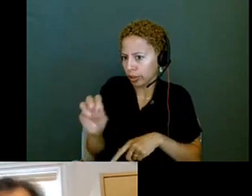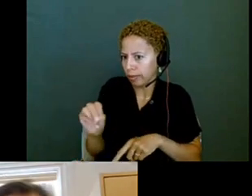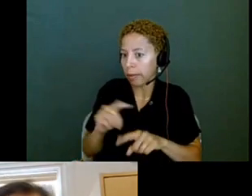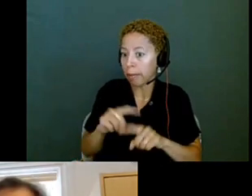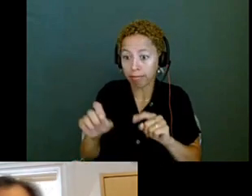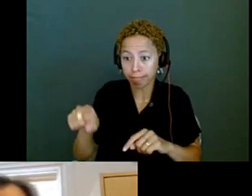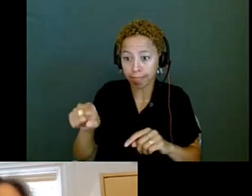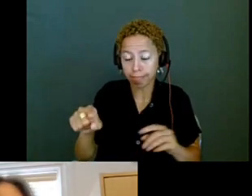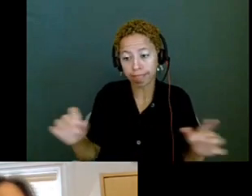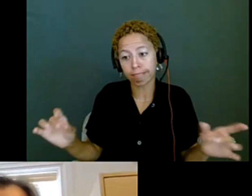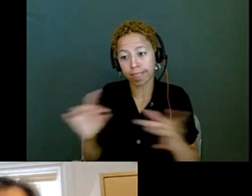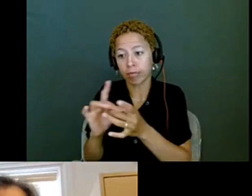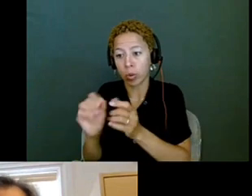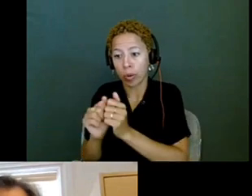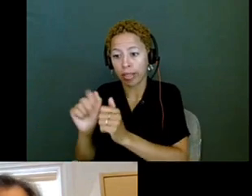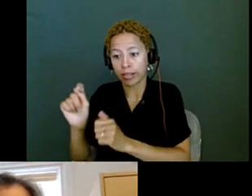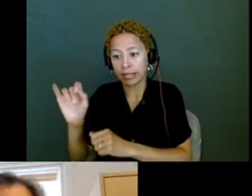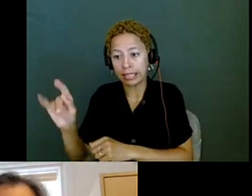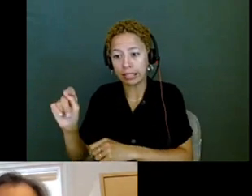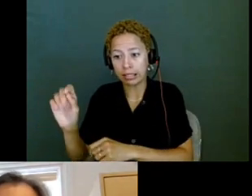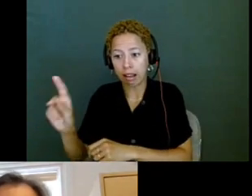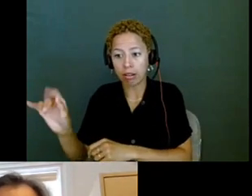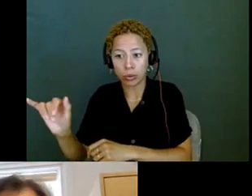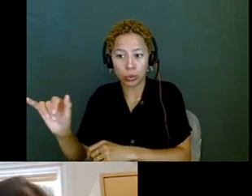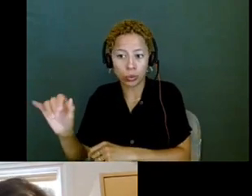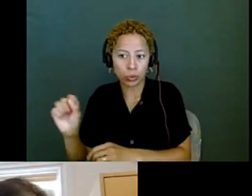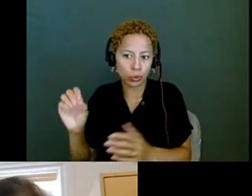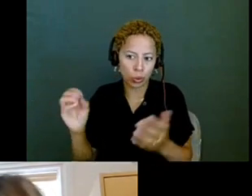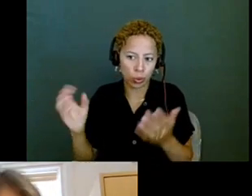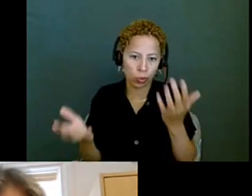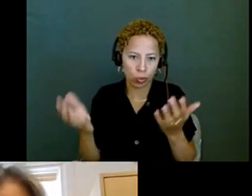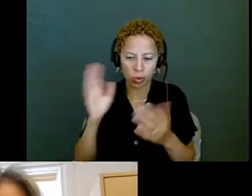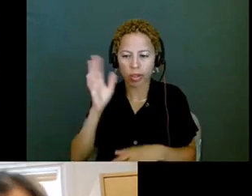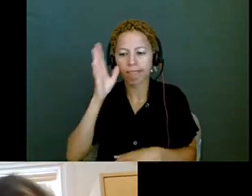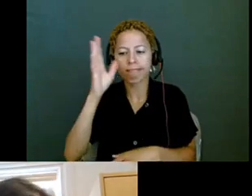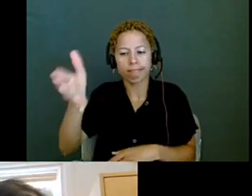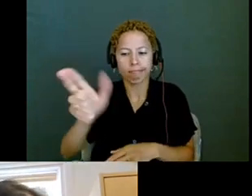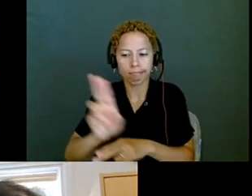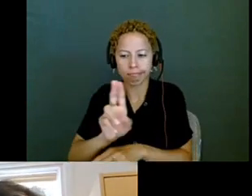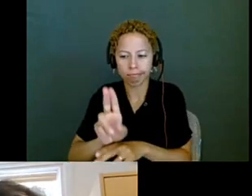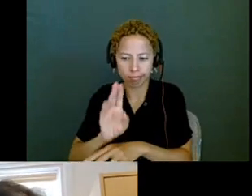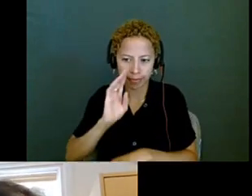connected to TikTok too. I think it will be a part of our future.